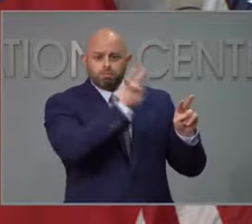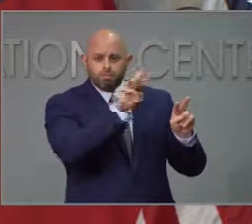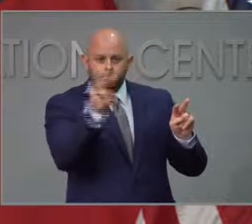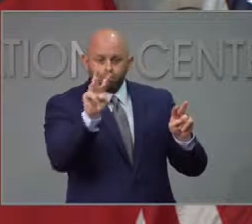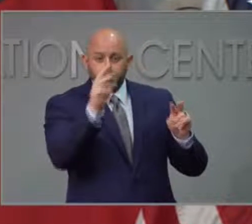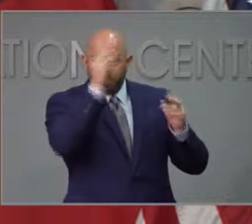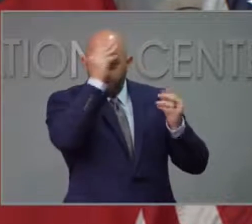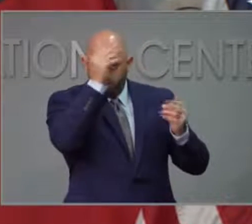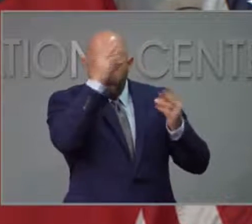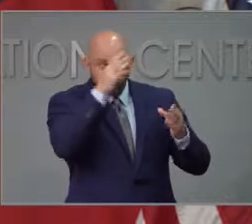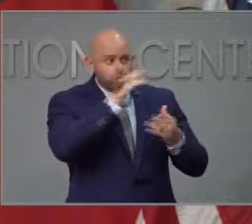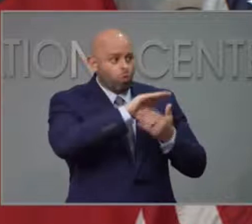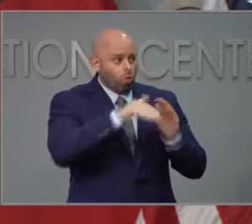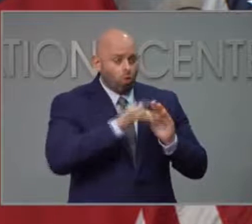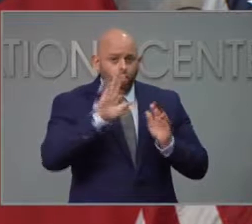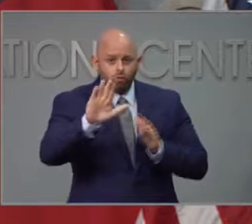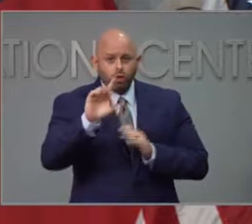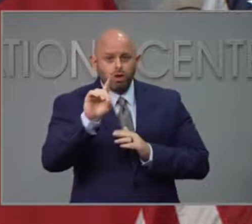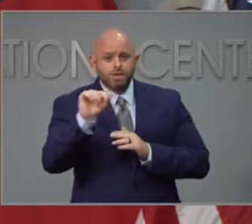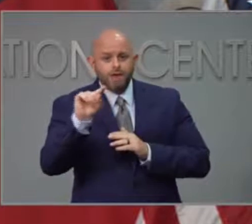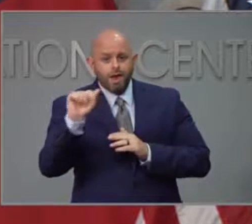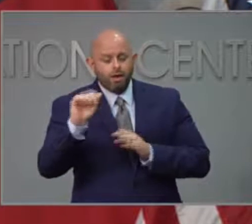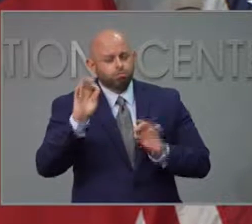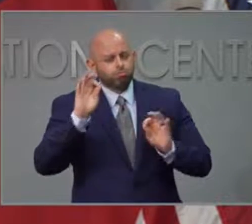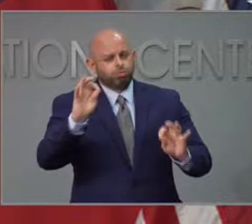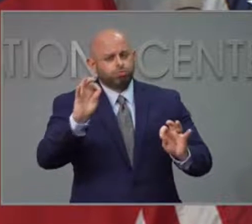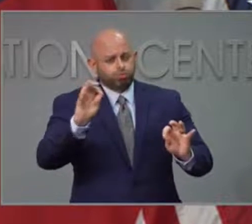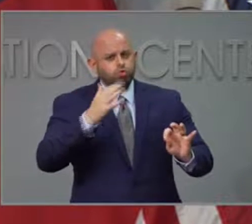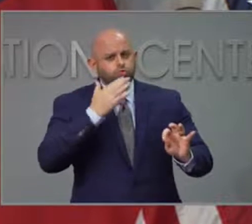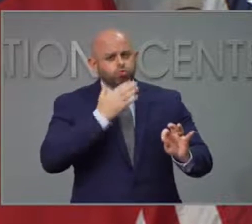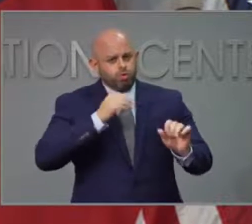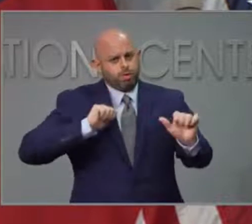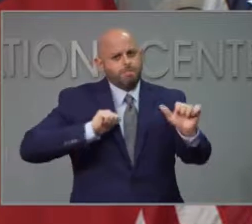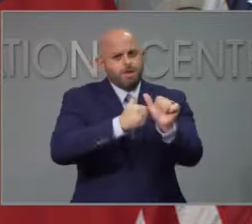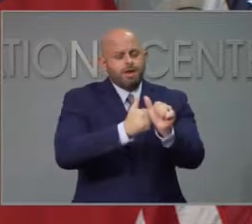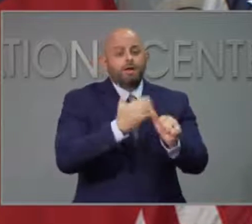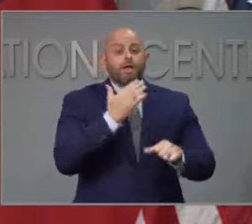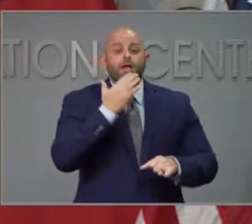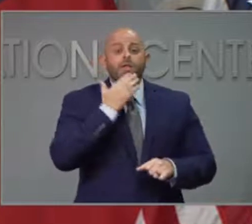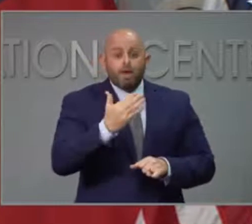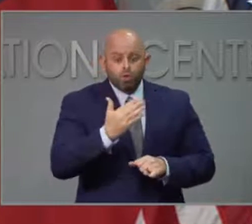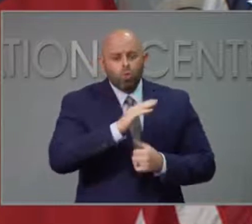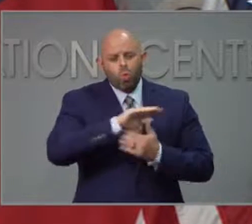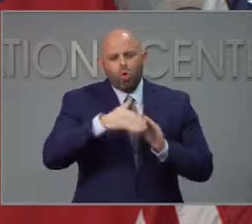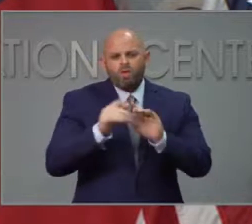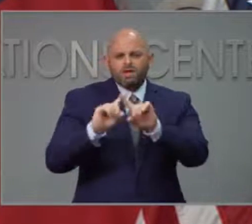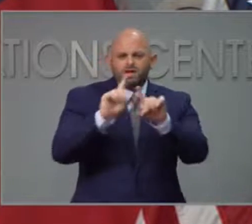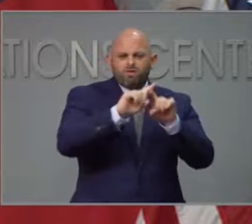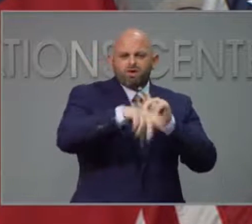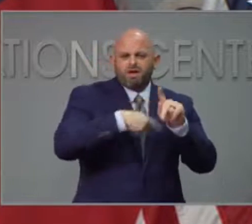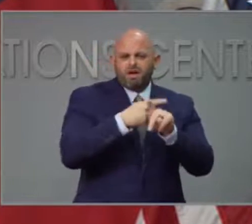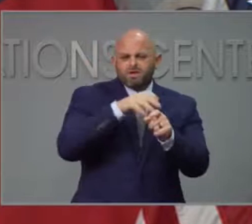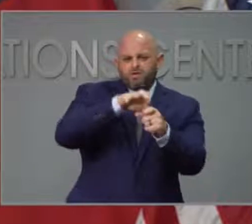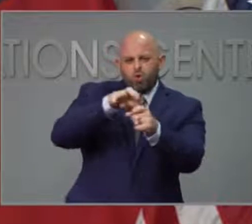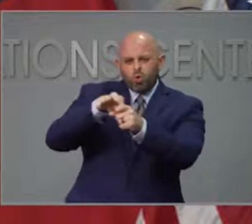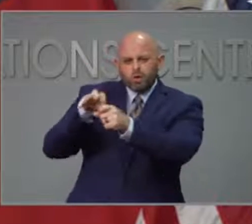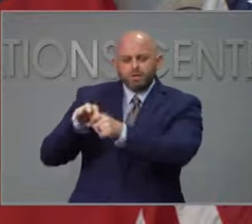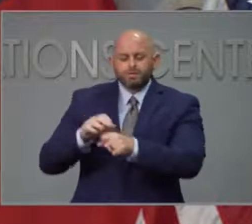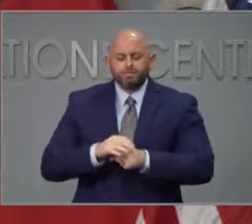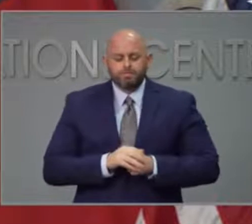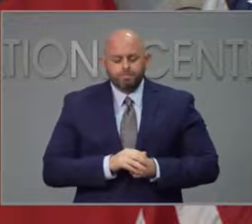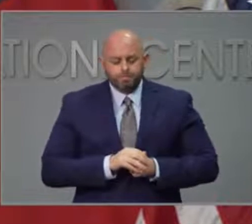ballots cast, both and by mail ballots. And wondered if you're going to plan to continue to do what you started yesterday, and that is